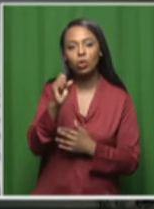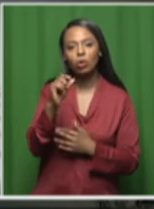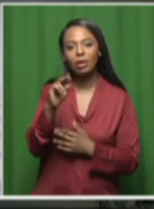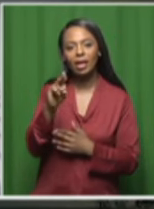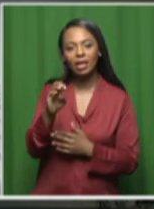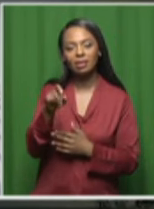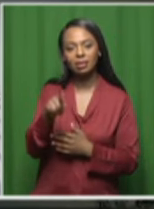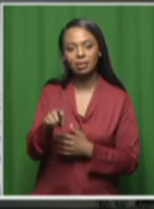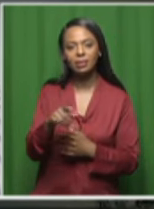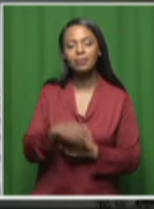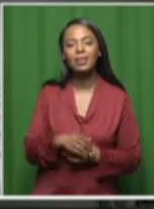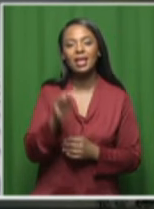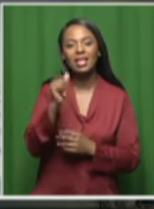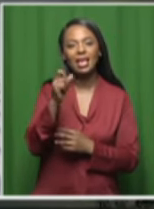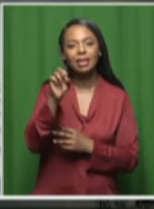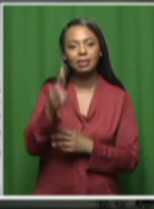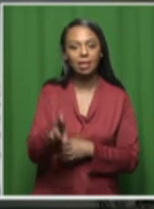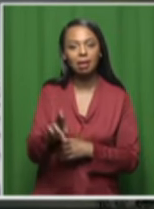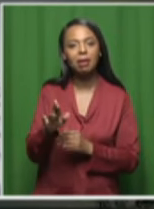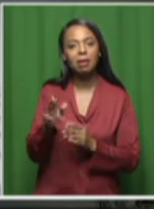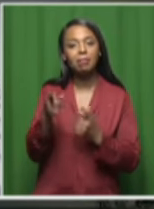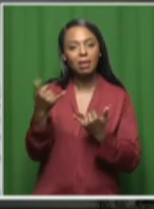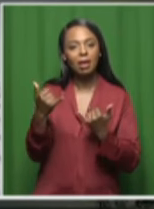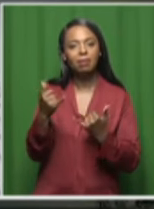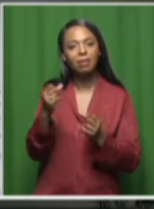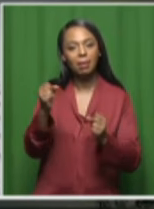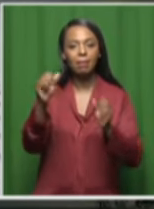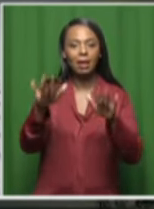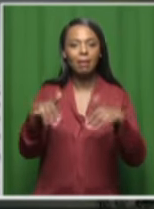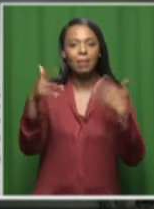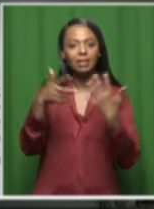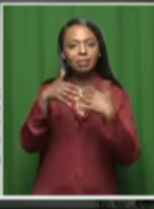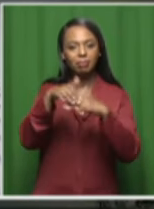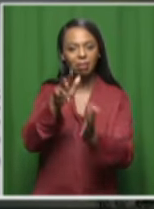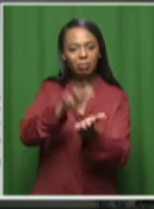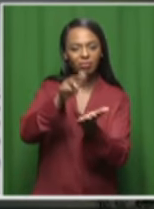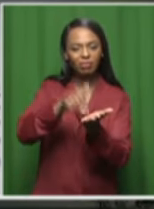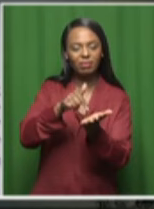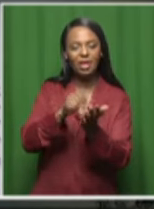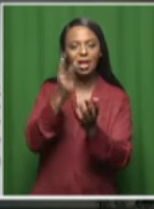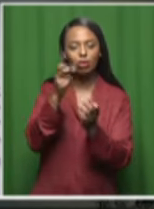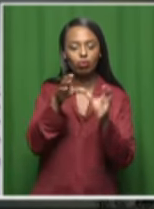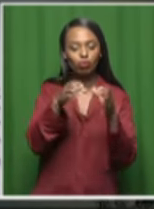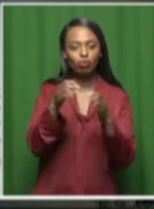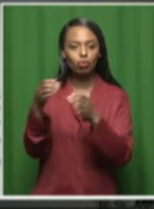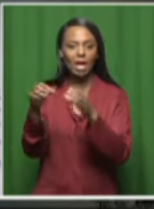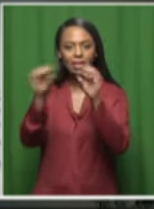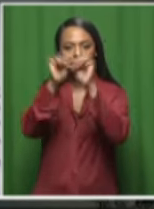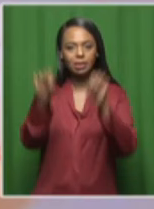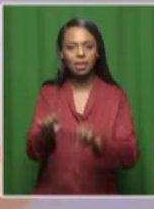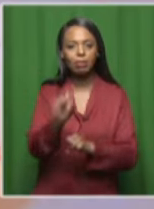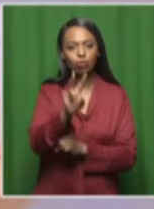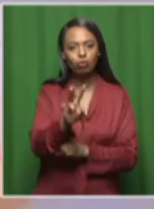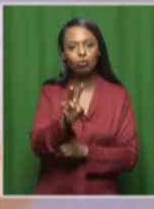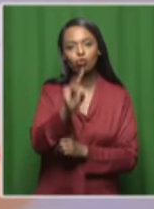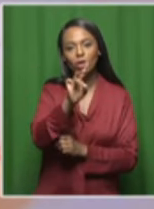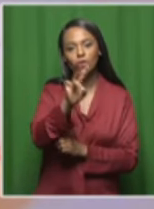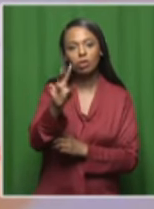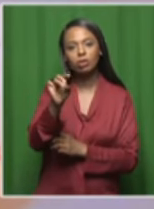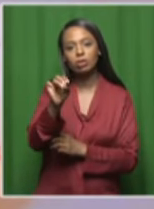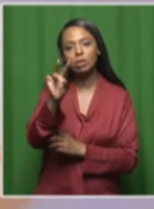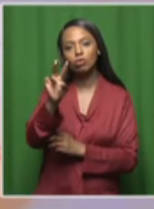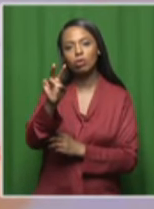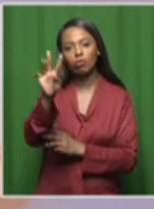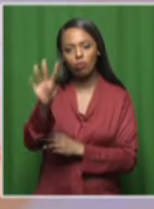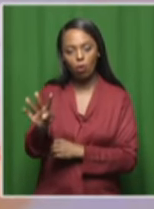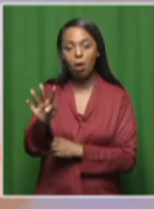speaking about parliamentarians voting to implement that two-pot system on the 1st of March 2024. There's a lot that needs to